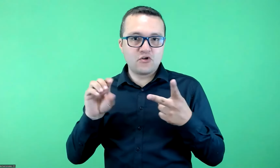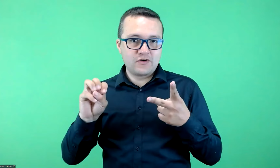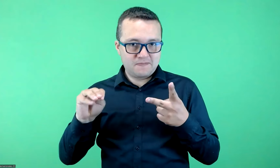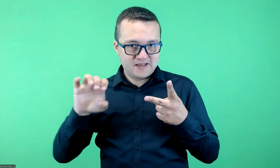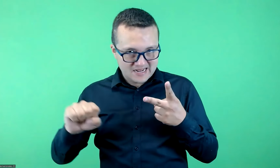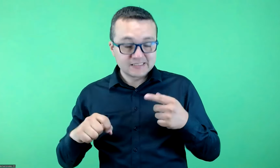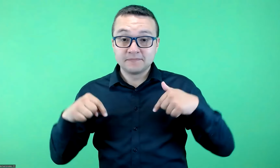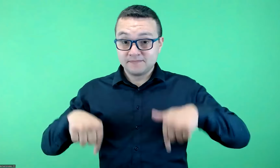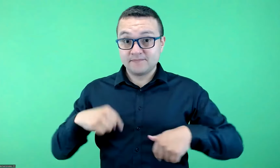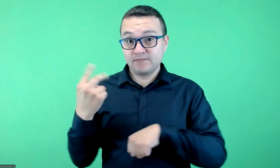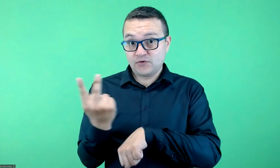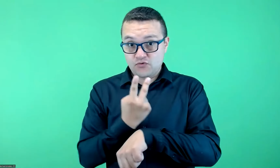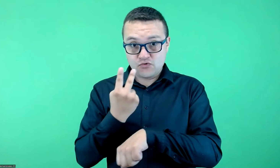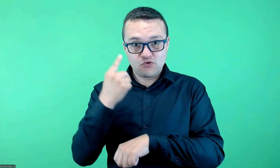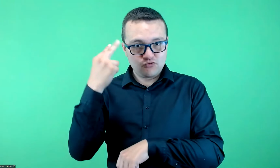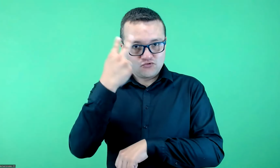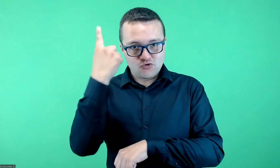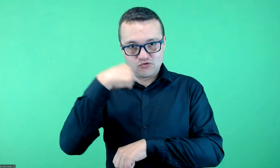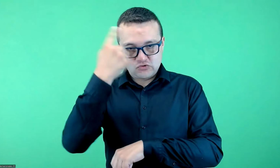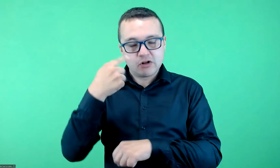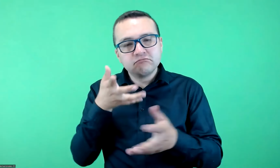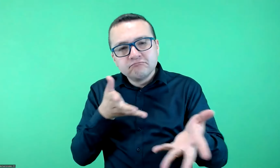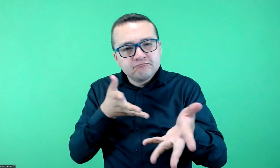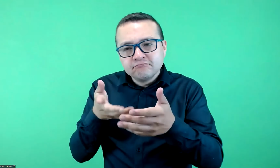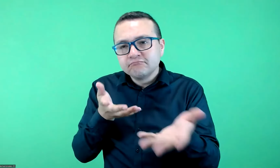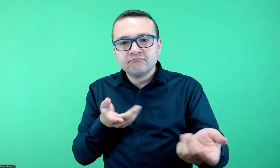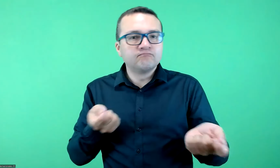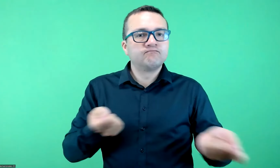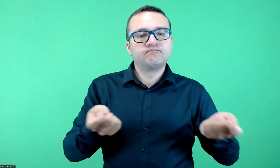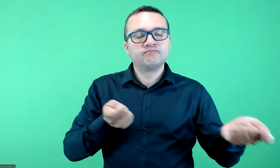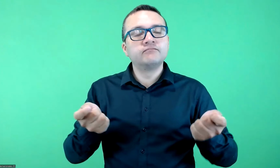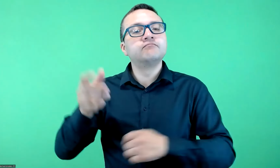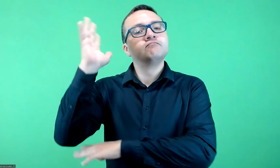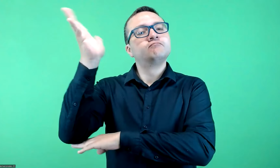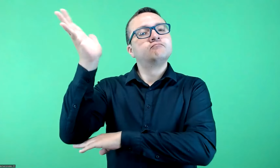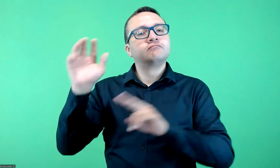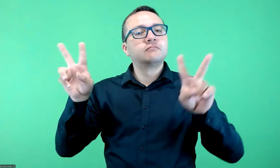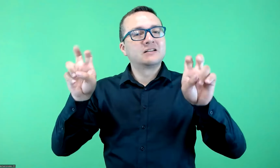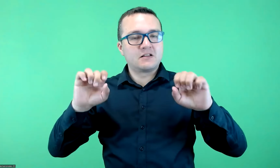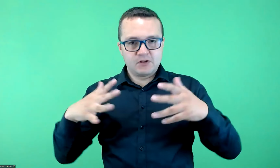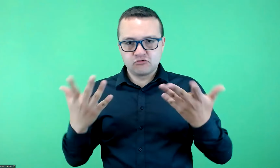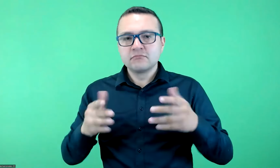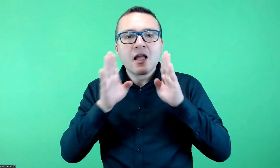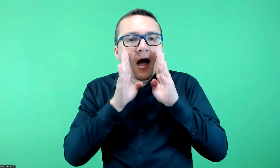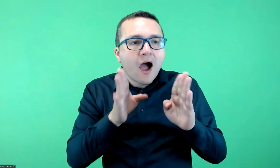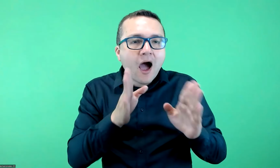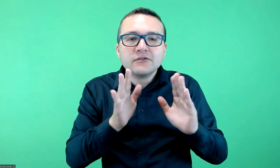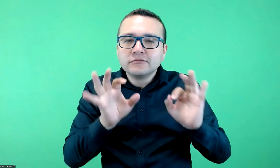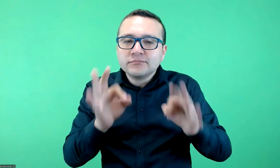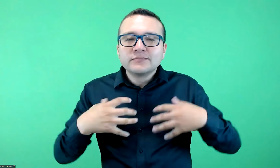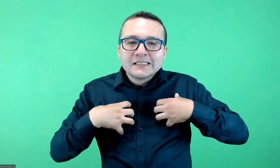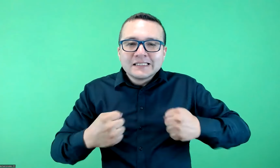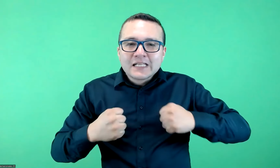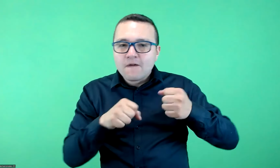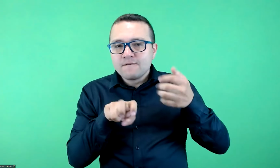next 2 hours, I'll have the pleasure of hosting you as moderator for this virtual seminar. This is the first webinar on a new series